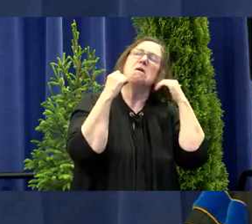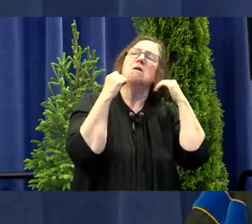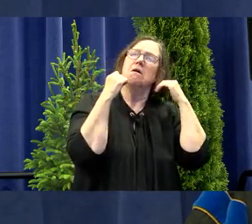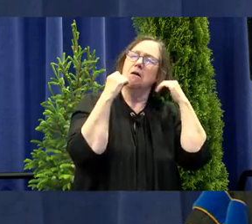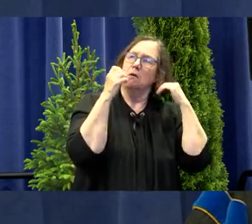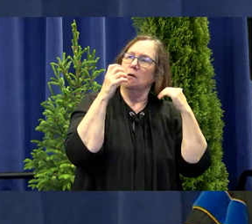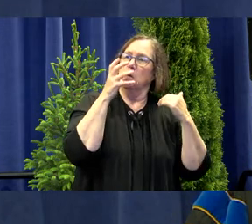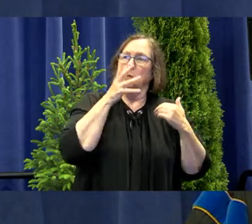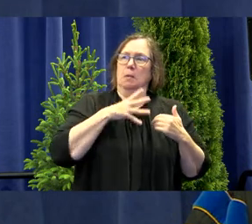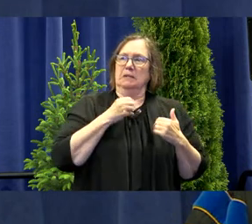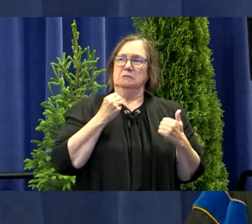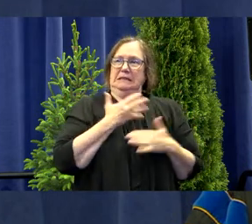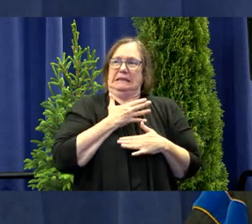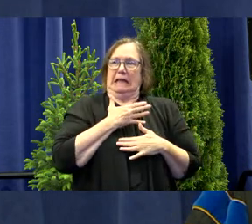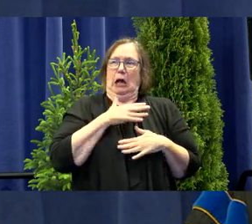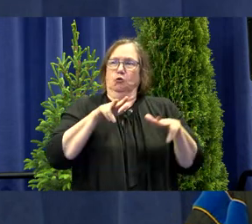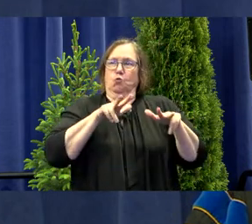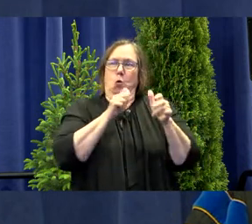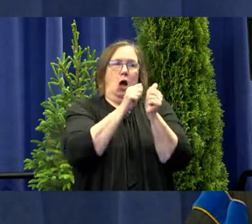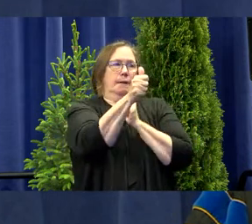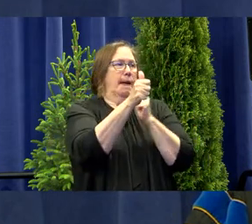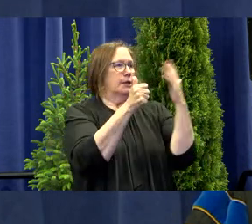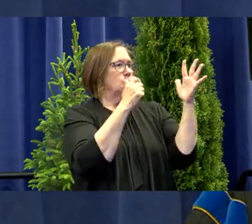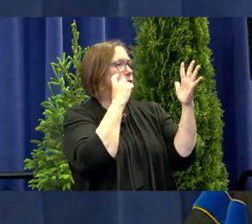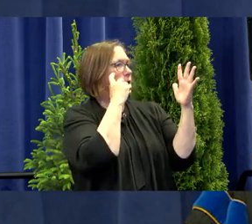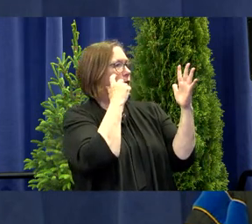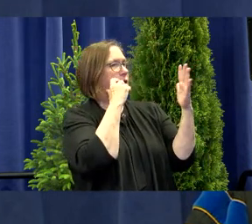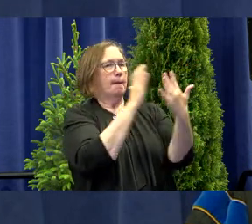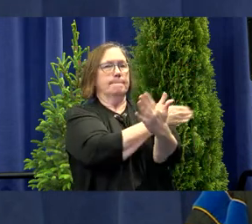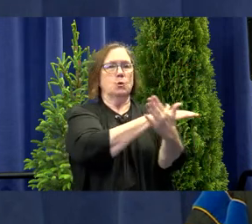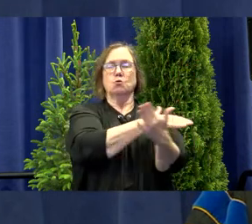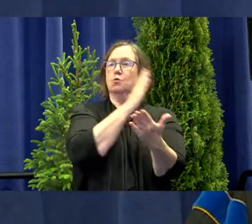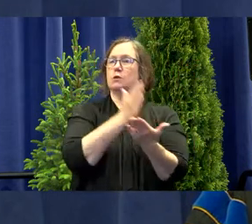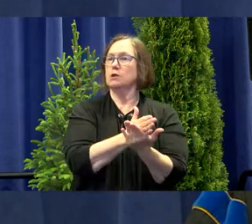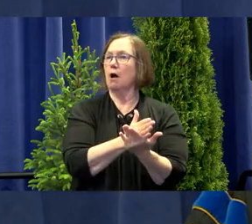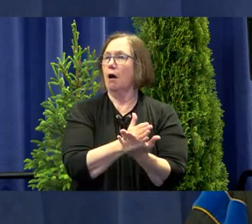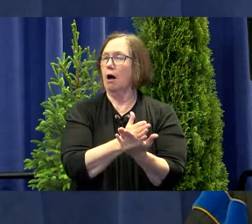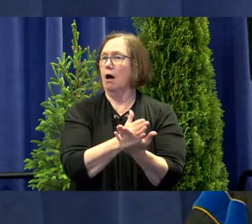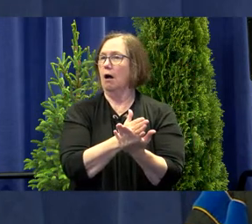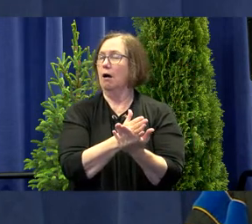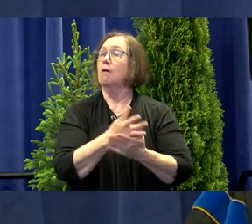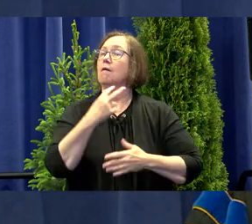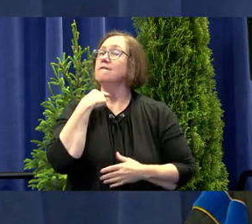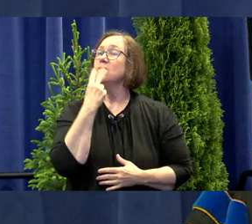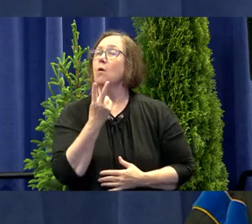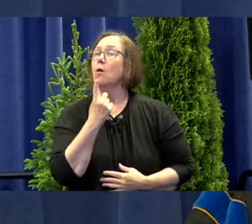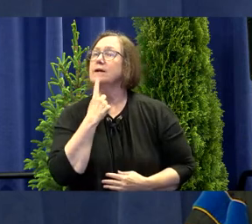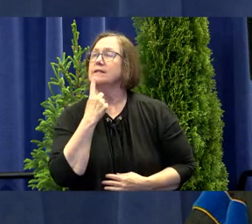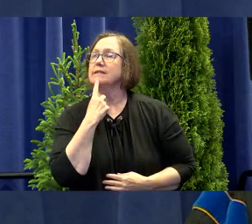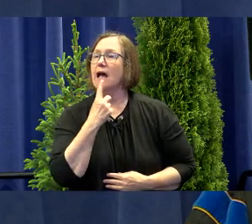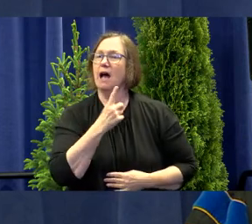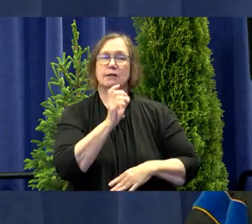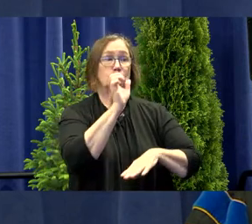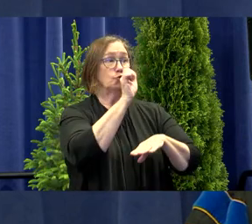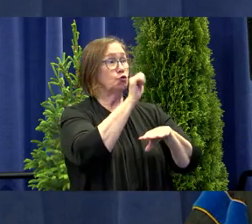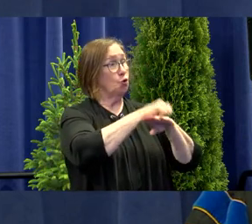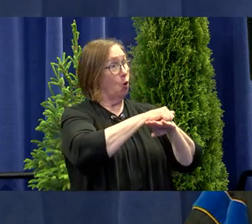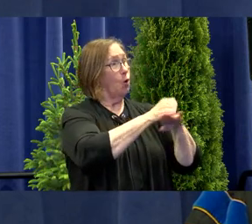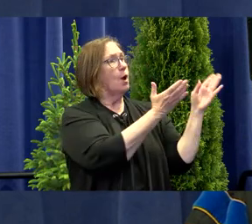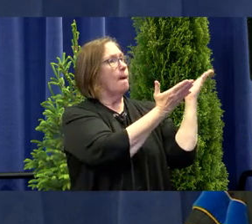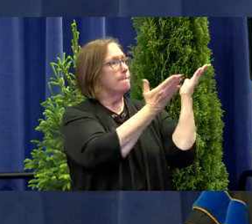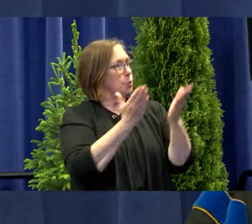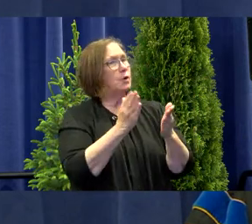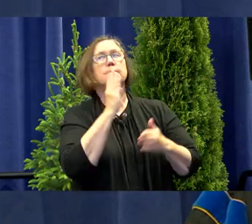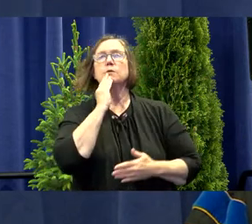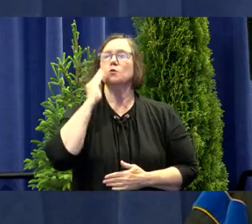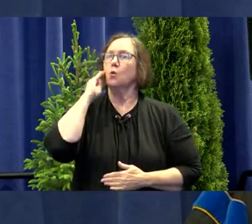dared not pass the tree. Soon the singing stopped, and the Iniskim said to the woman, "Take me to your lodge, and when